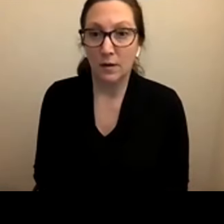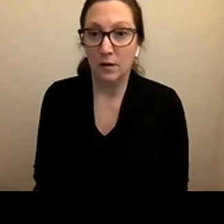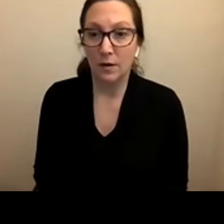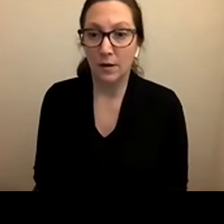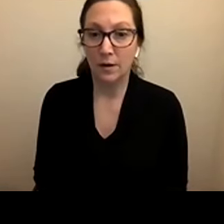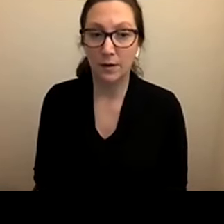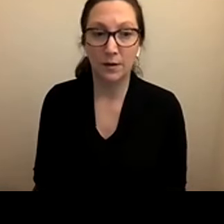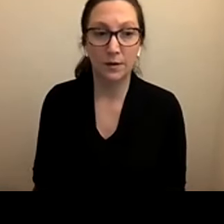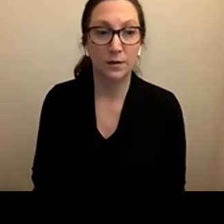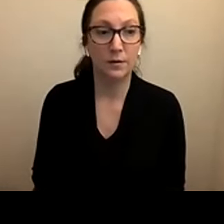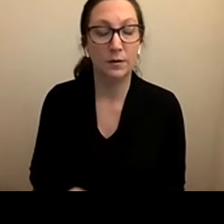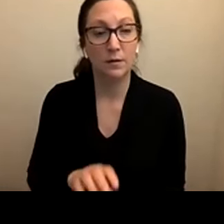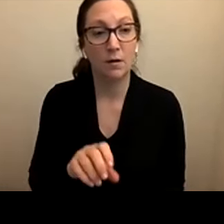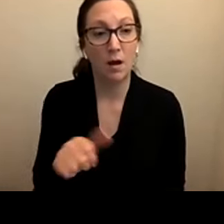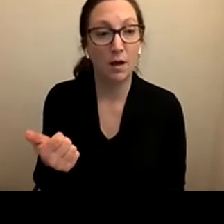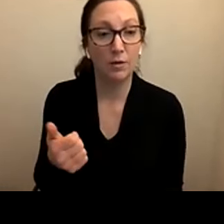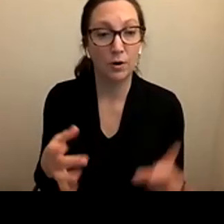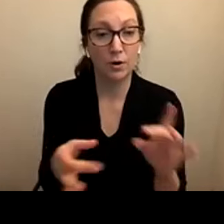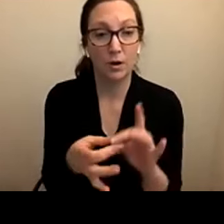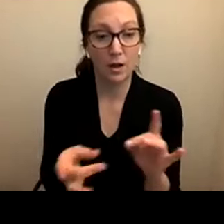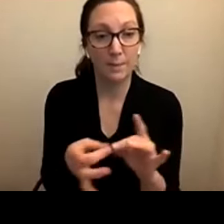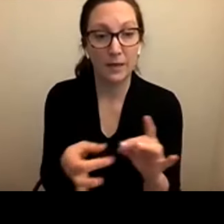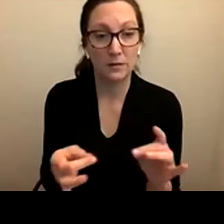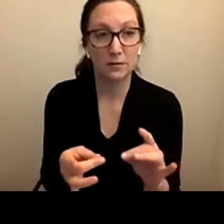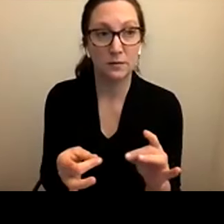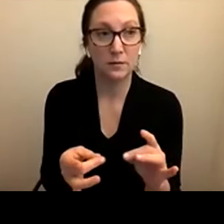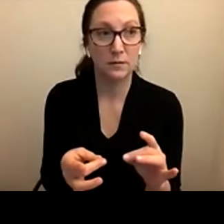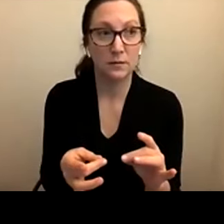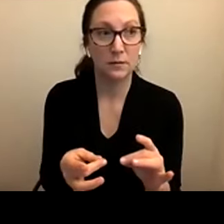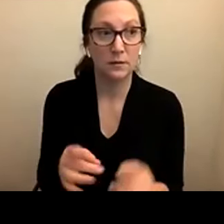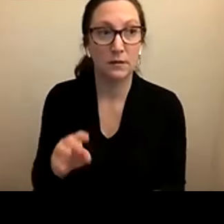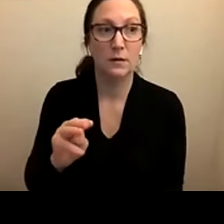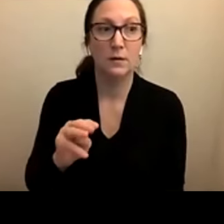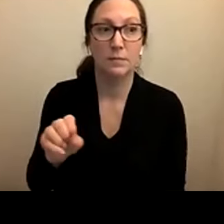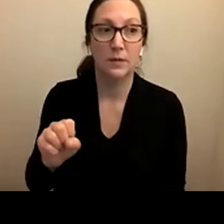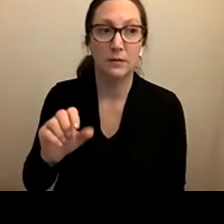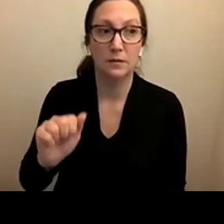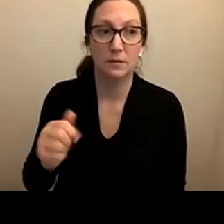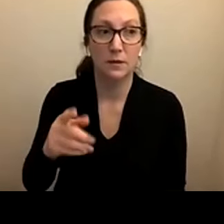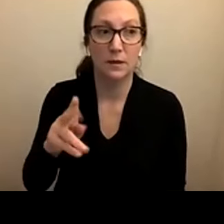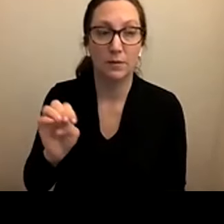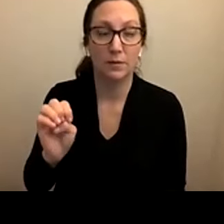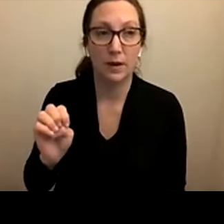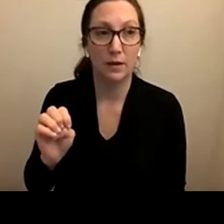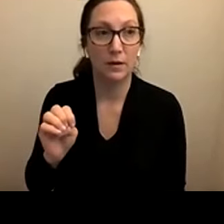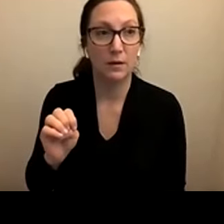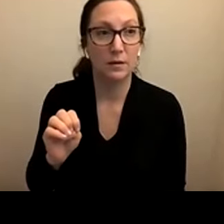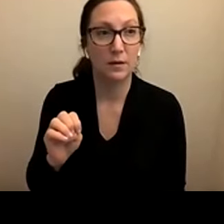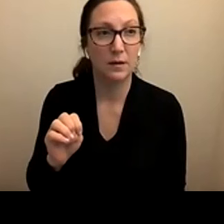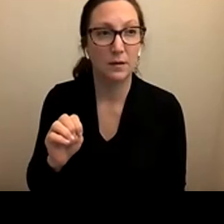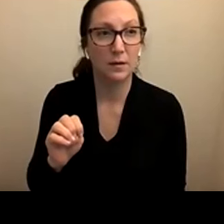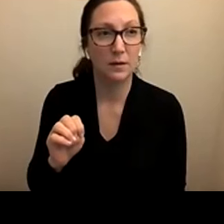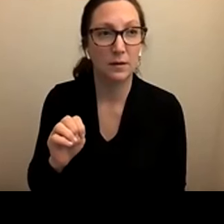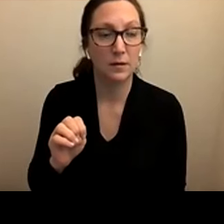Are there any other comments that folks have for tonight? Okay, Ms. Aguirre. Yes,